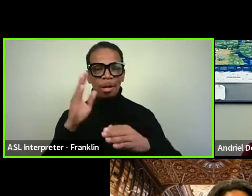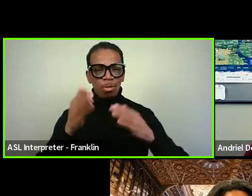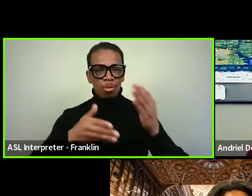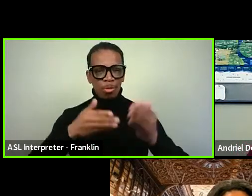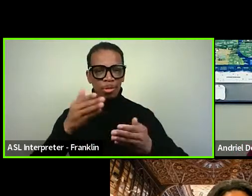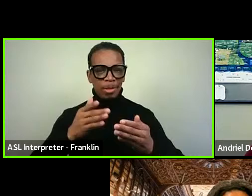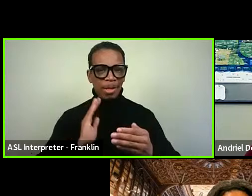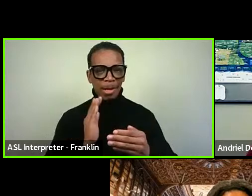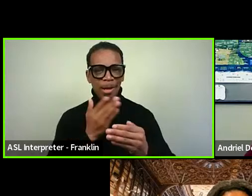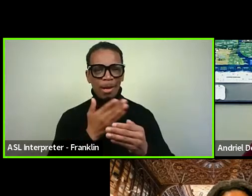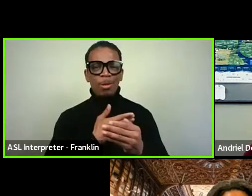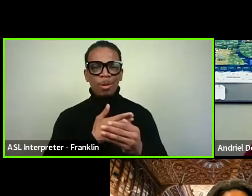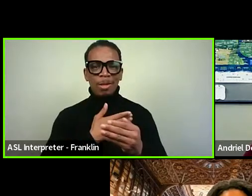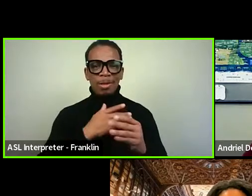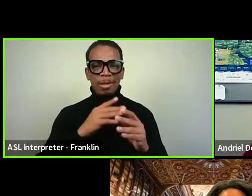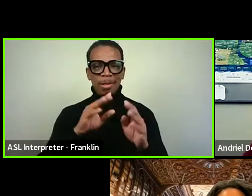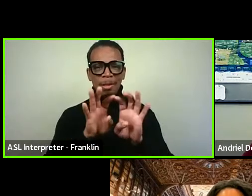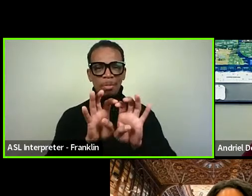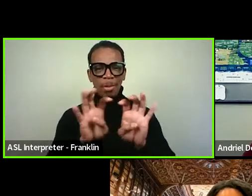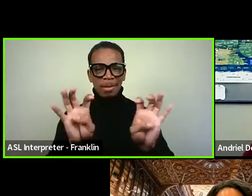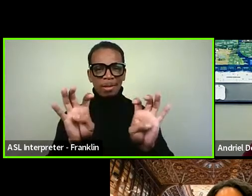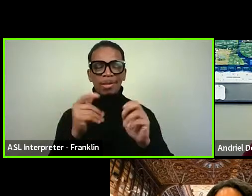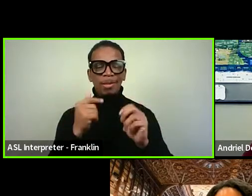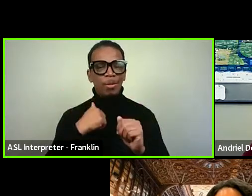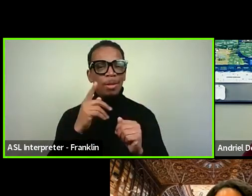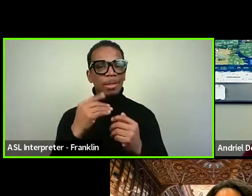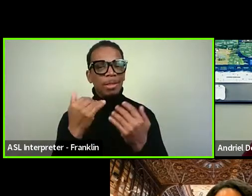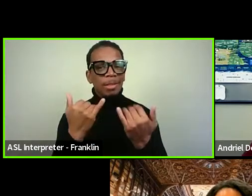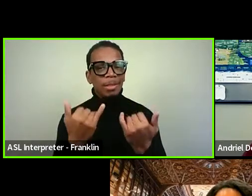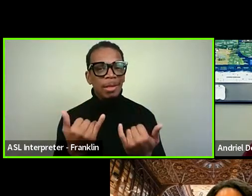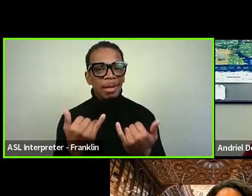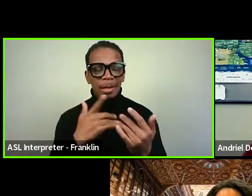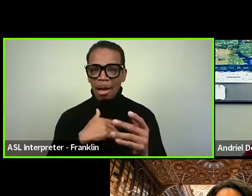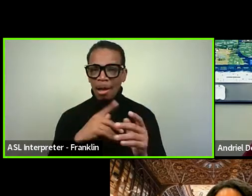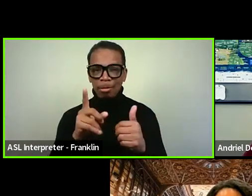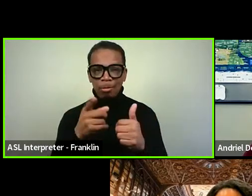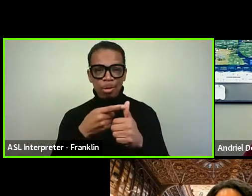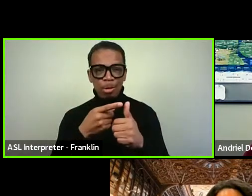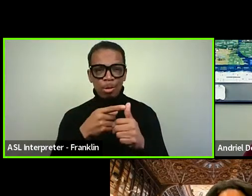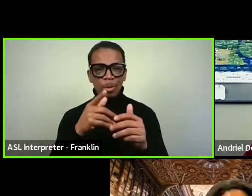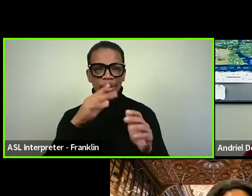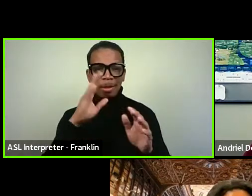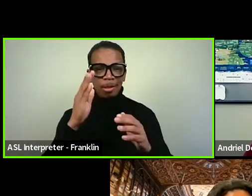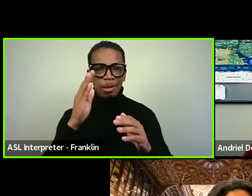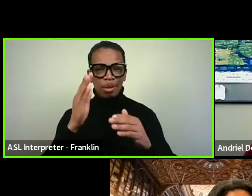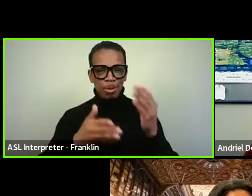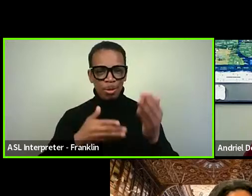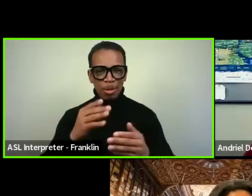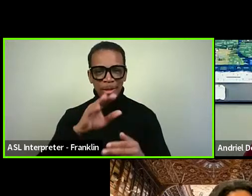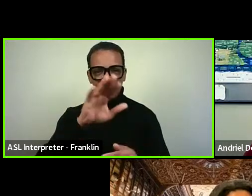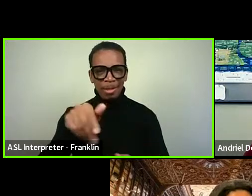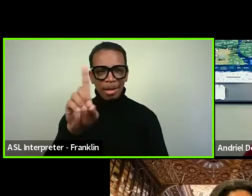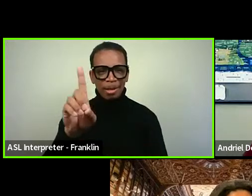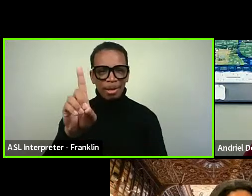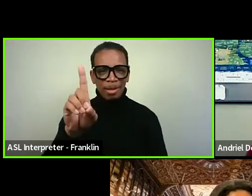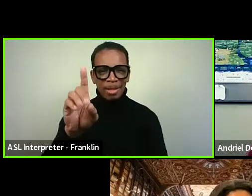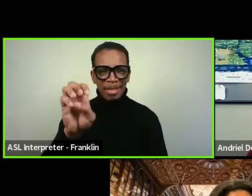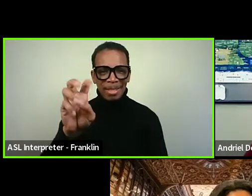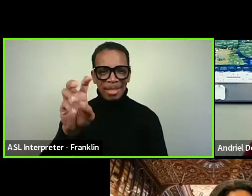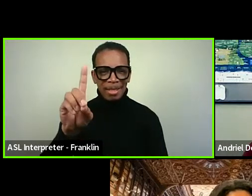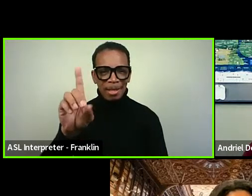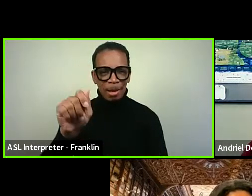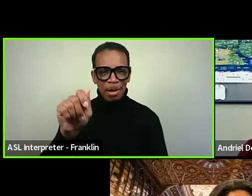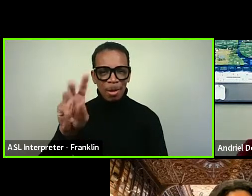our panelists for today. I'd first like to introduce Dr. Ida